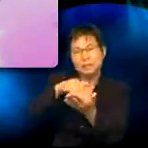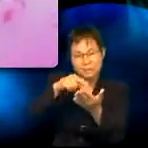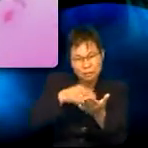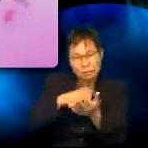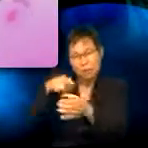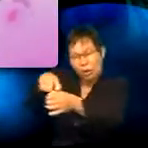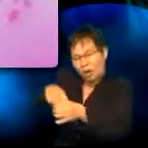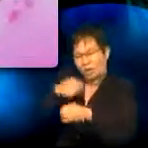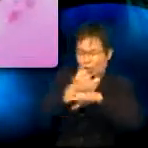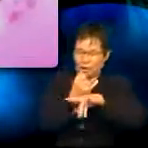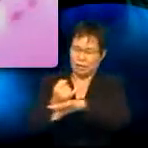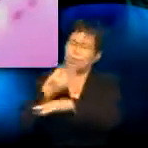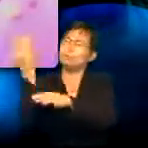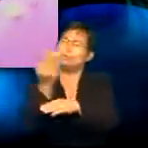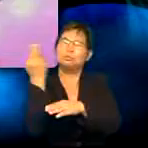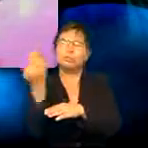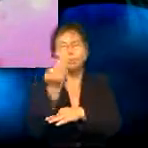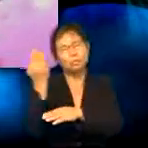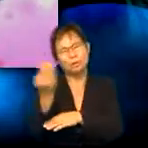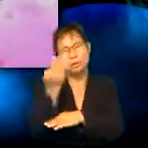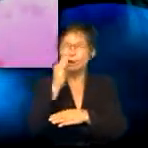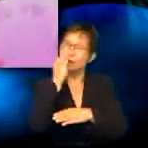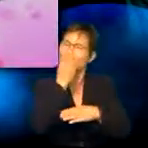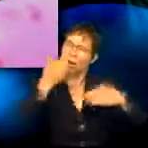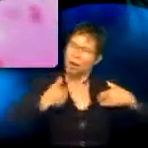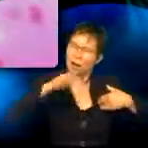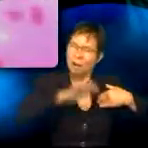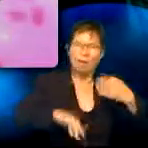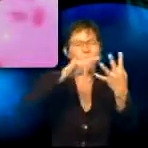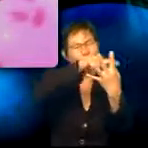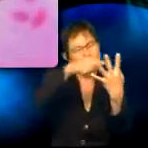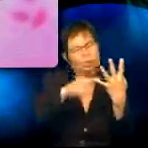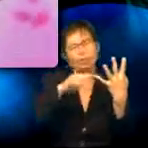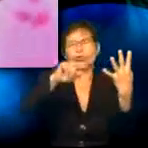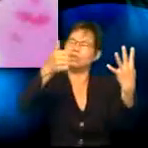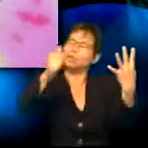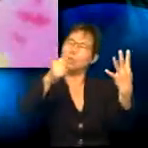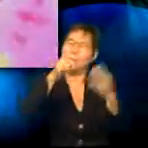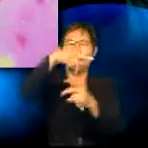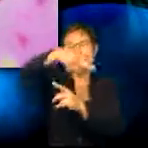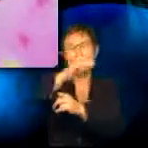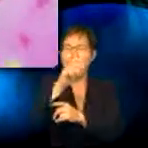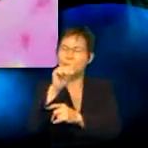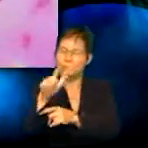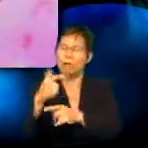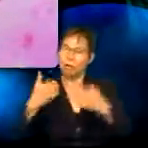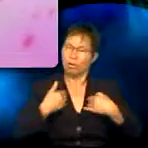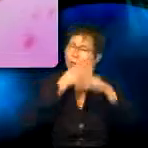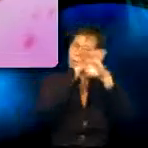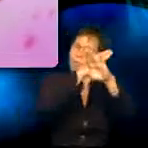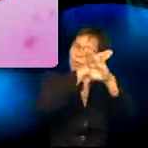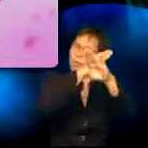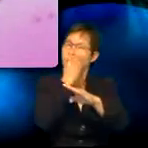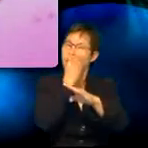insects. Usually, flowers have about 4 to 10 petals. They also protect the